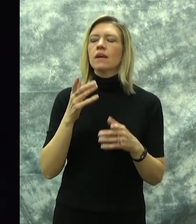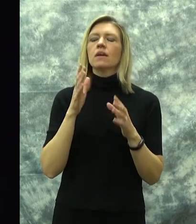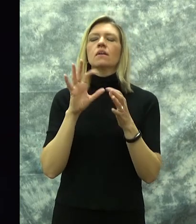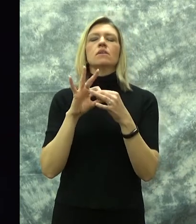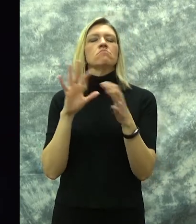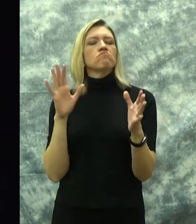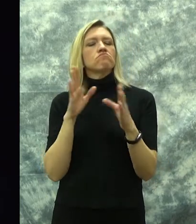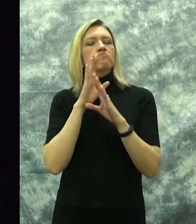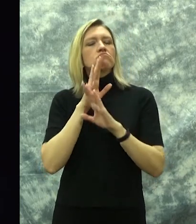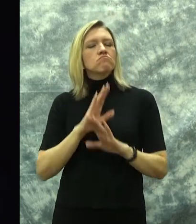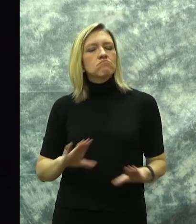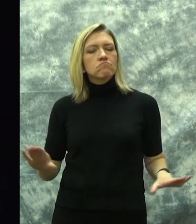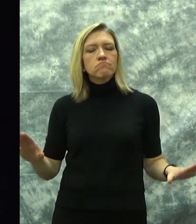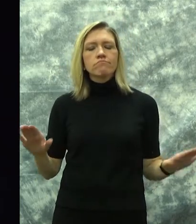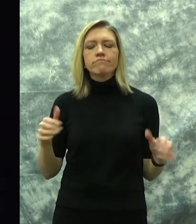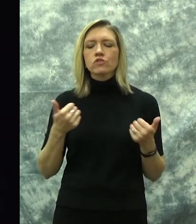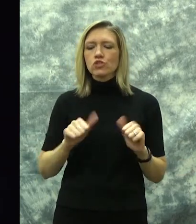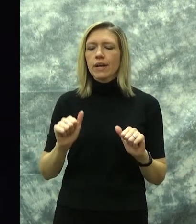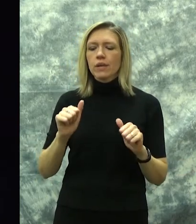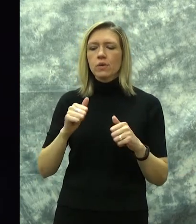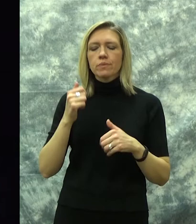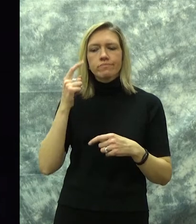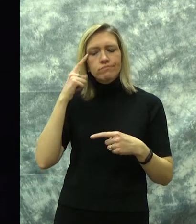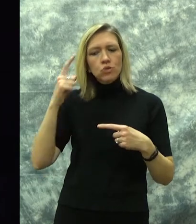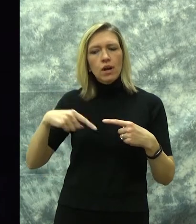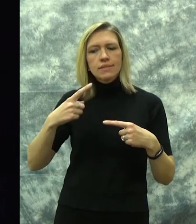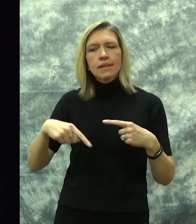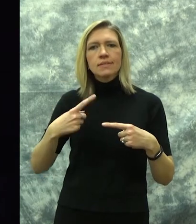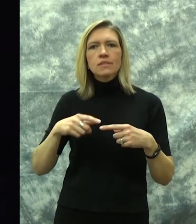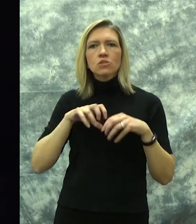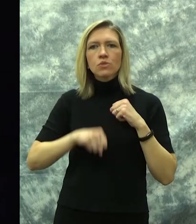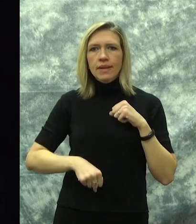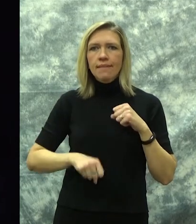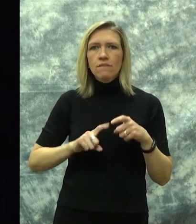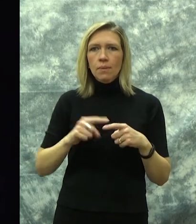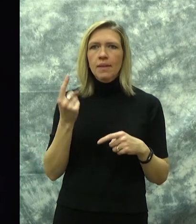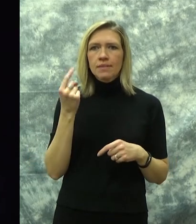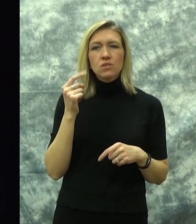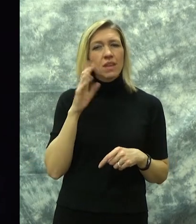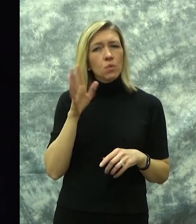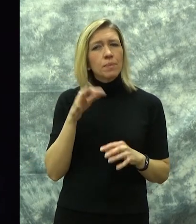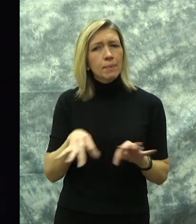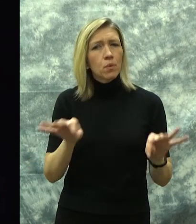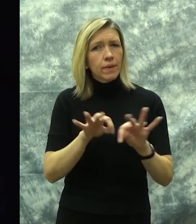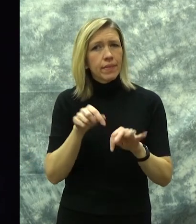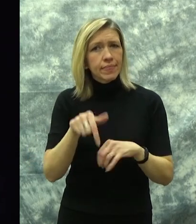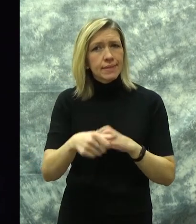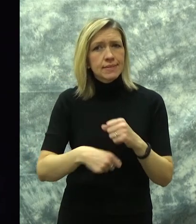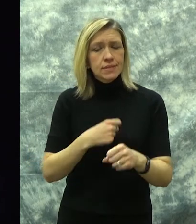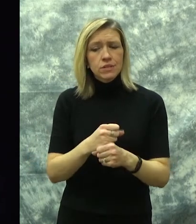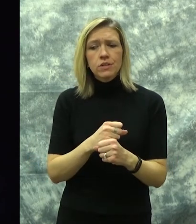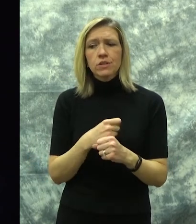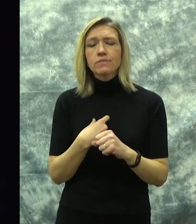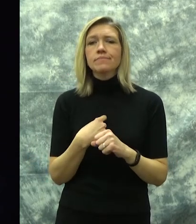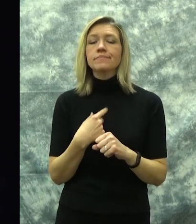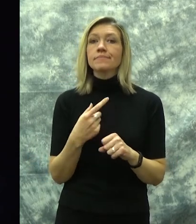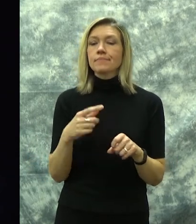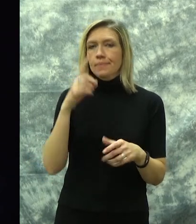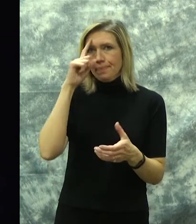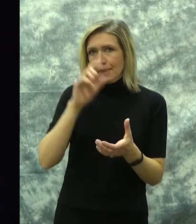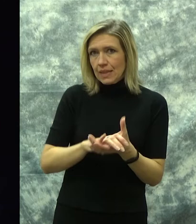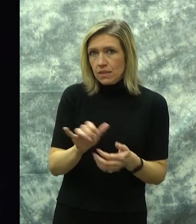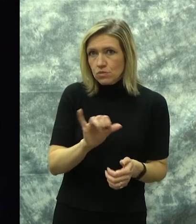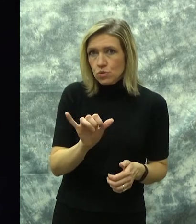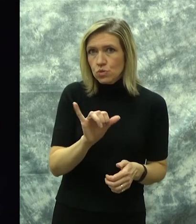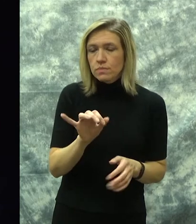from last year. That's going to be important, I think, for me this year. And I also believe that a huge part of what's important to me is the